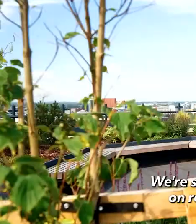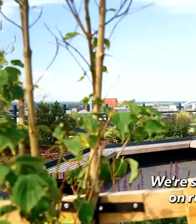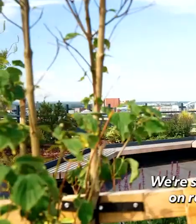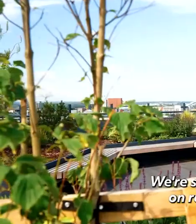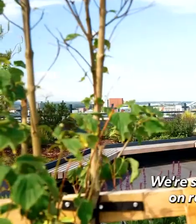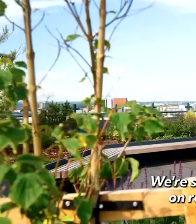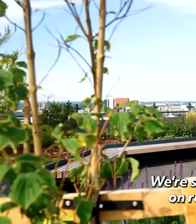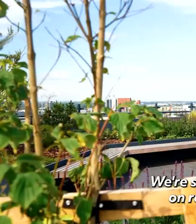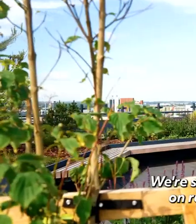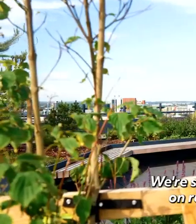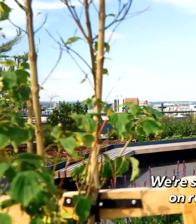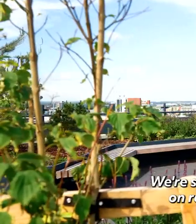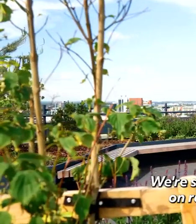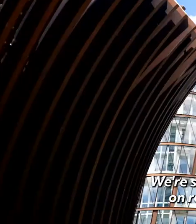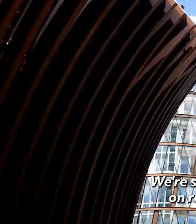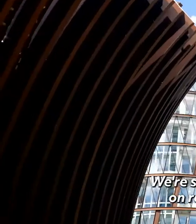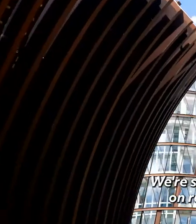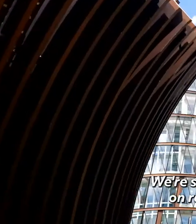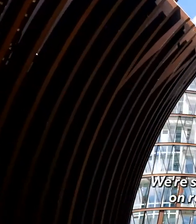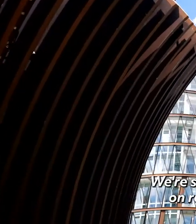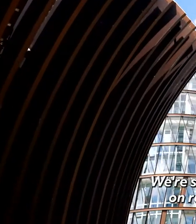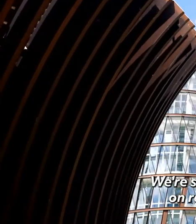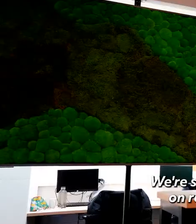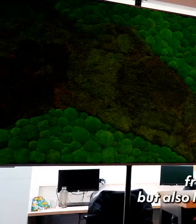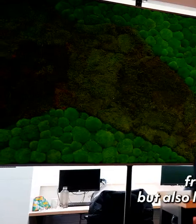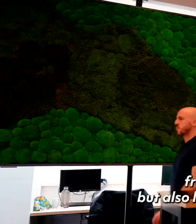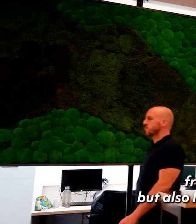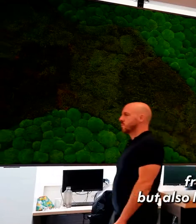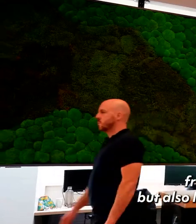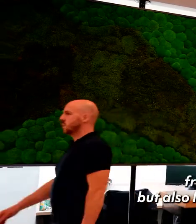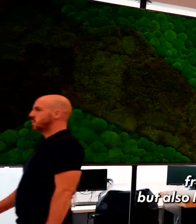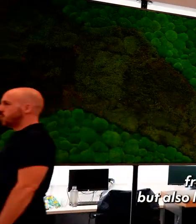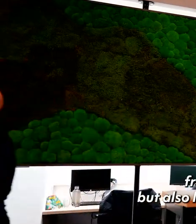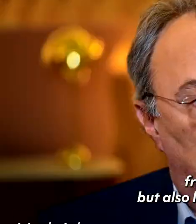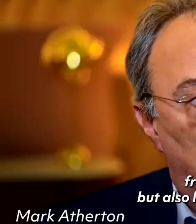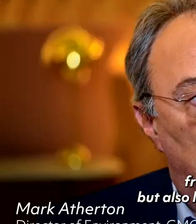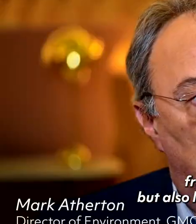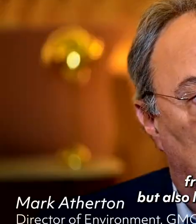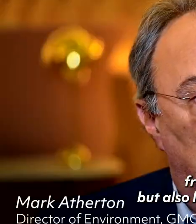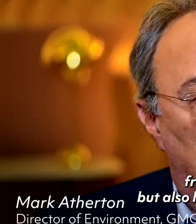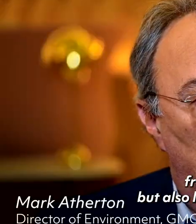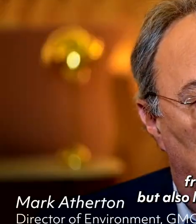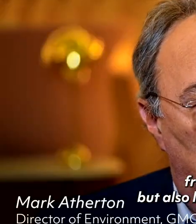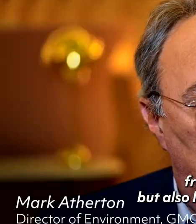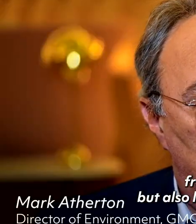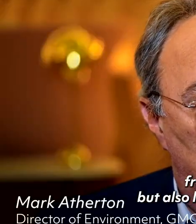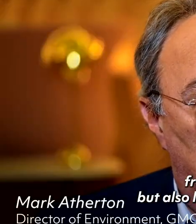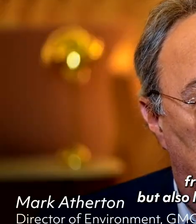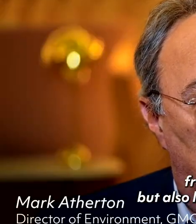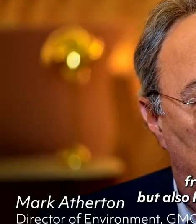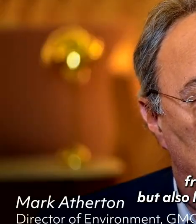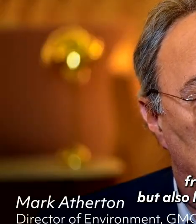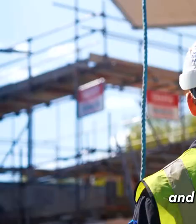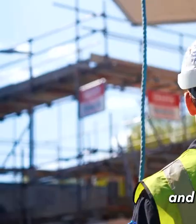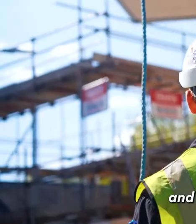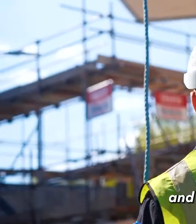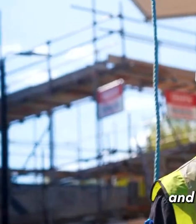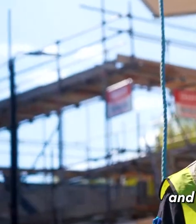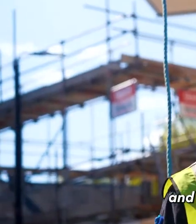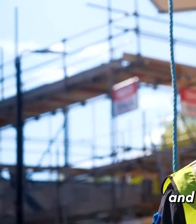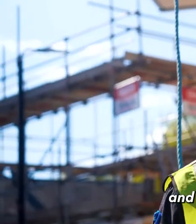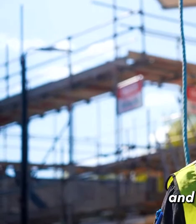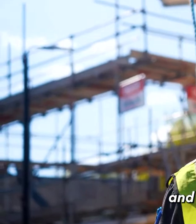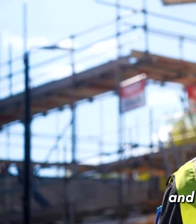We're spending £80 million this year on reducing the carbon impact from public buildings, but also looking at our 1.2 million homes and how we